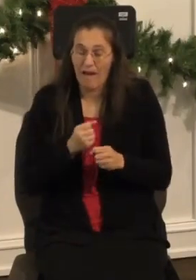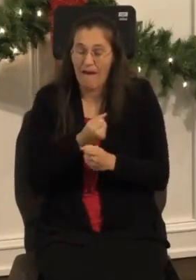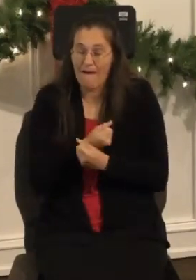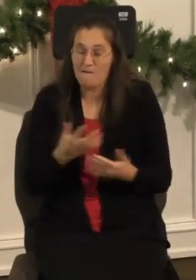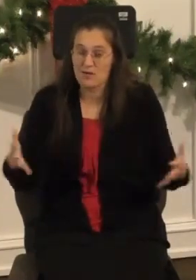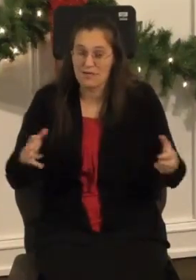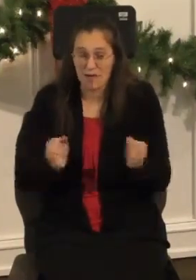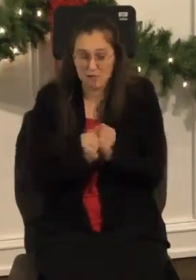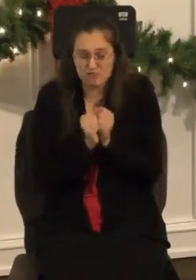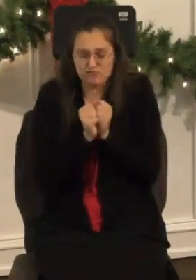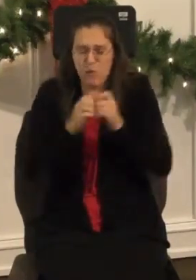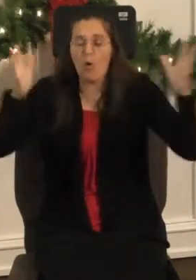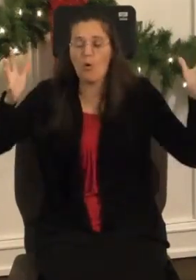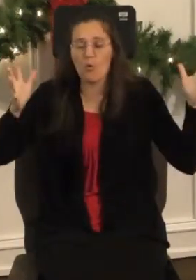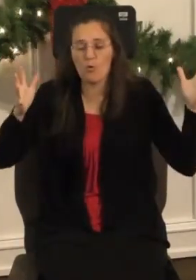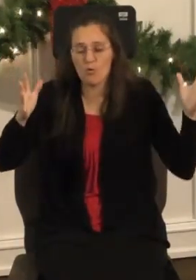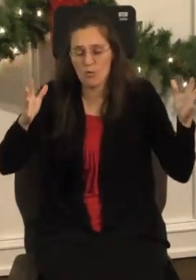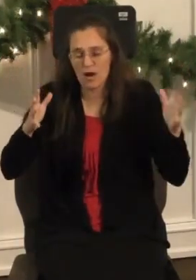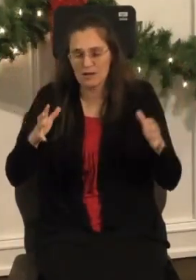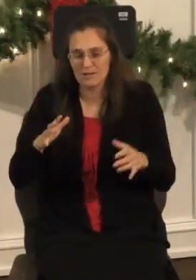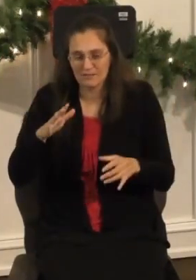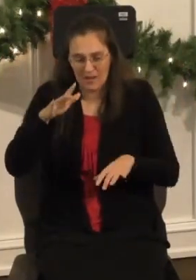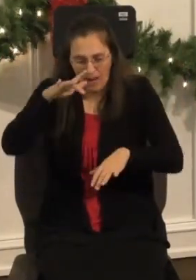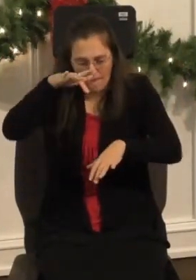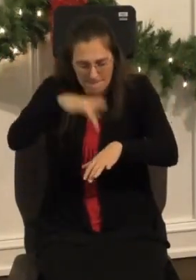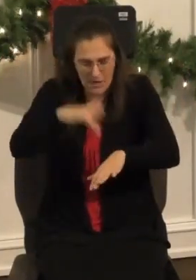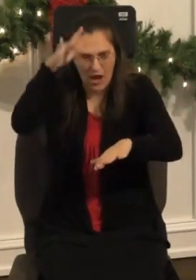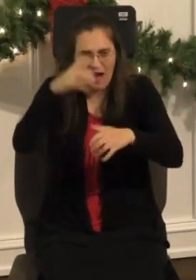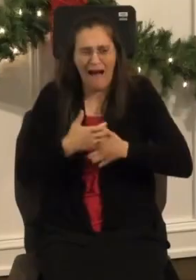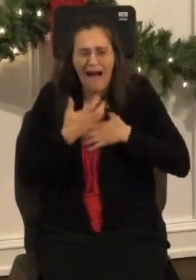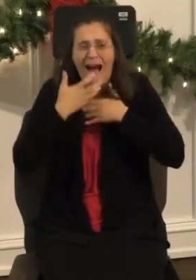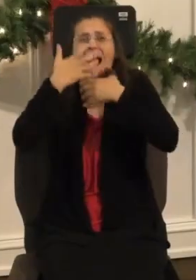you know what you do? Here we go. Here's what you do.